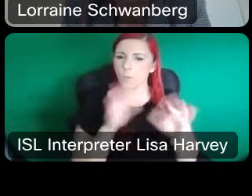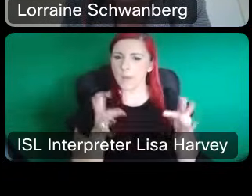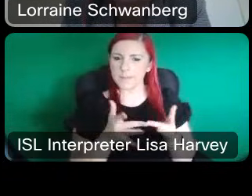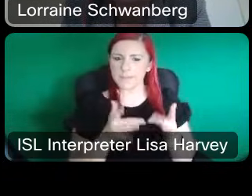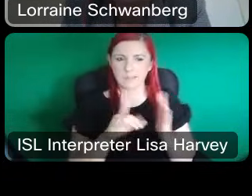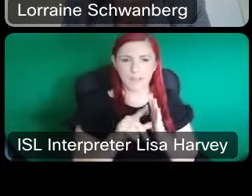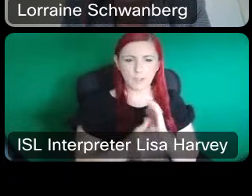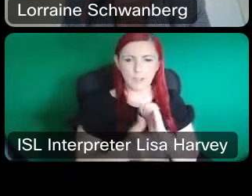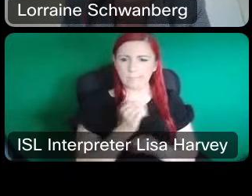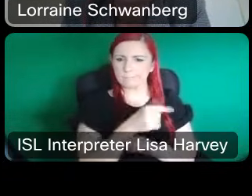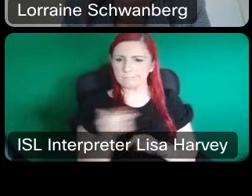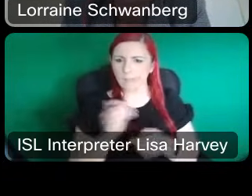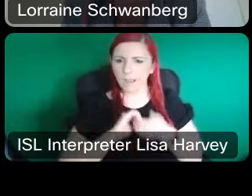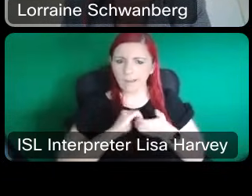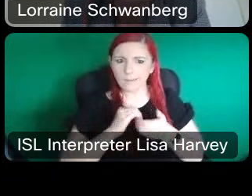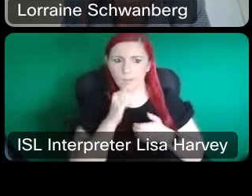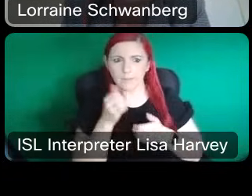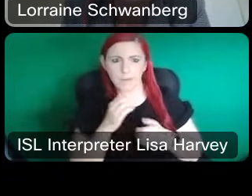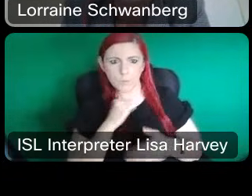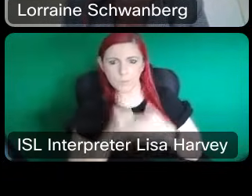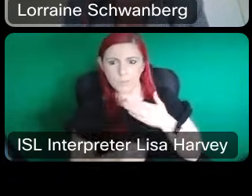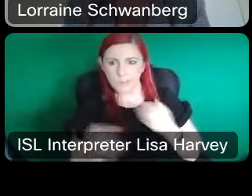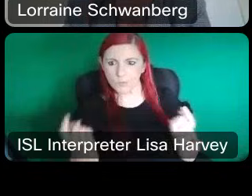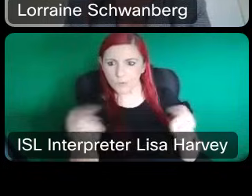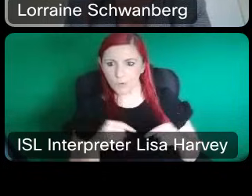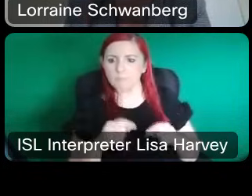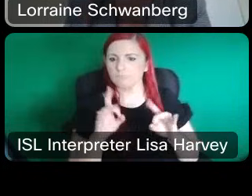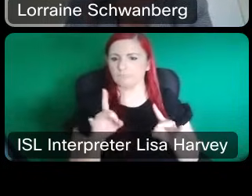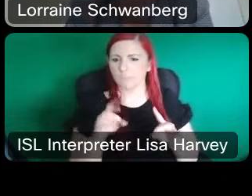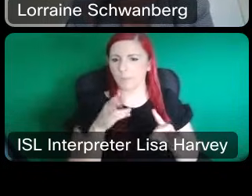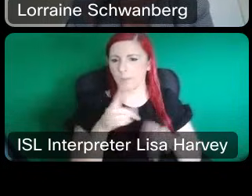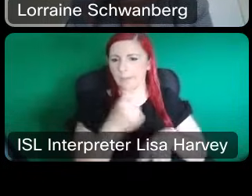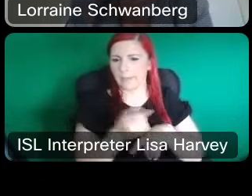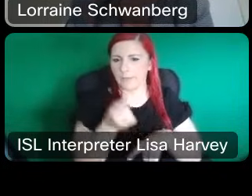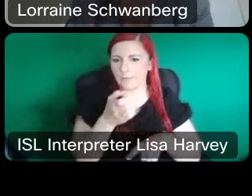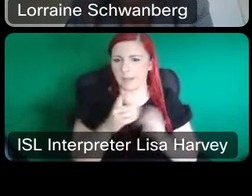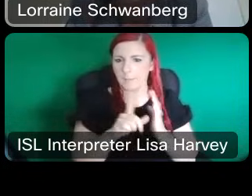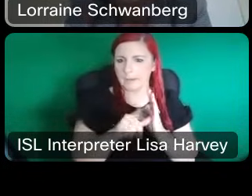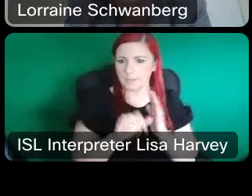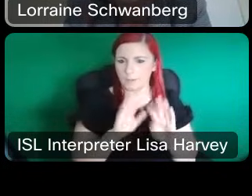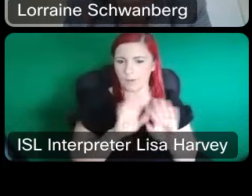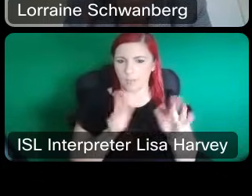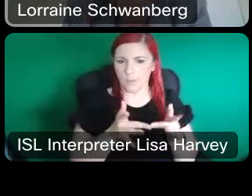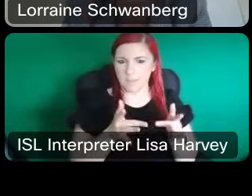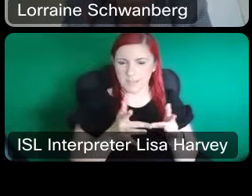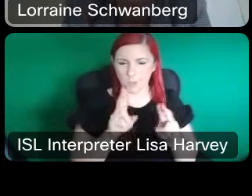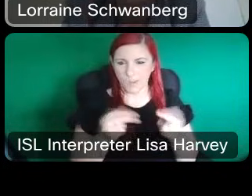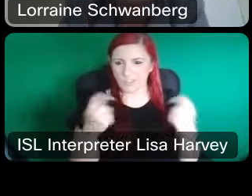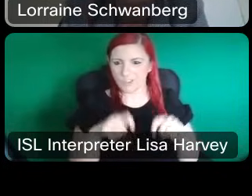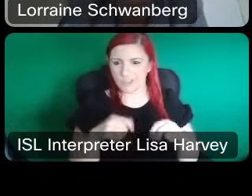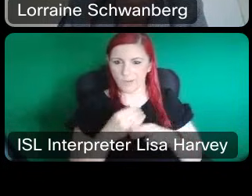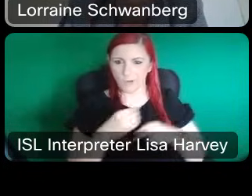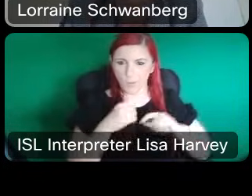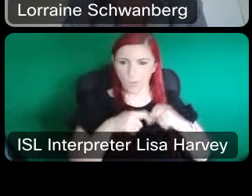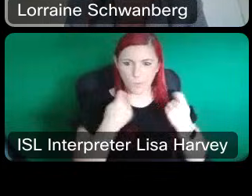of your colleagues that aren't here today that couldn't make it, it will be available for you to share within your organization, within your teams